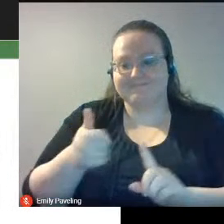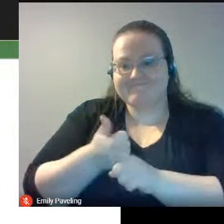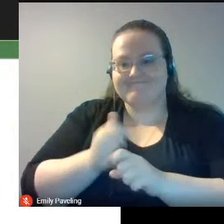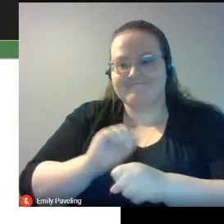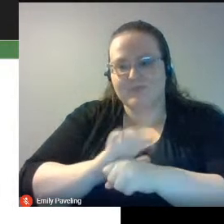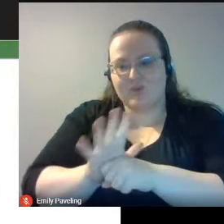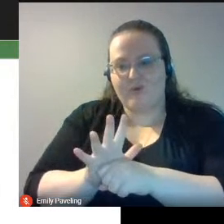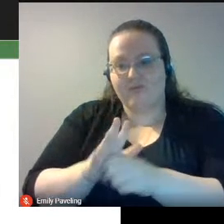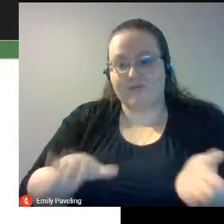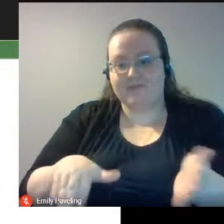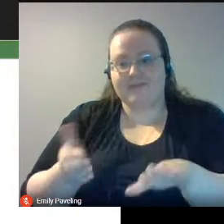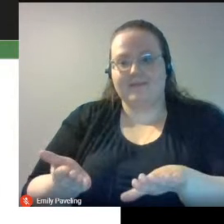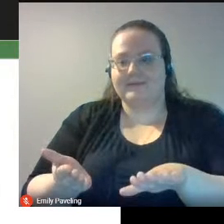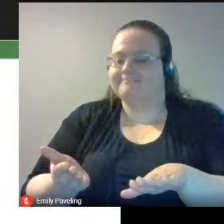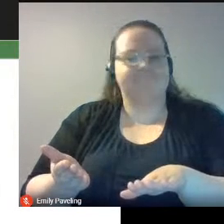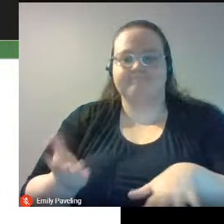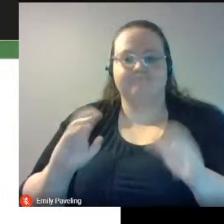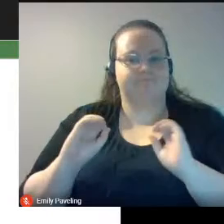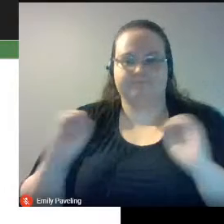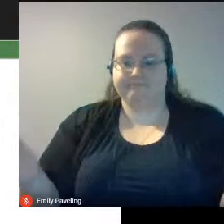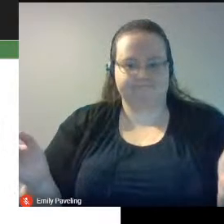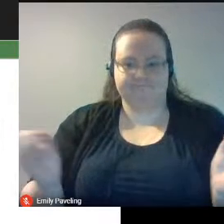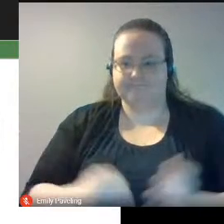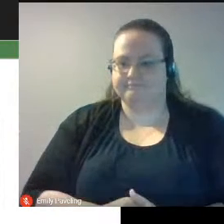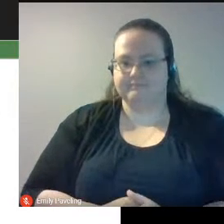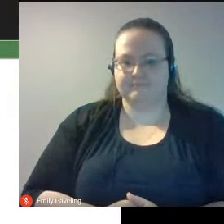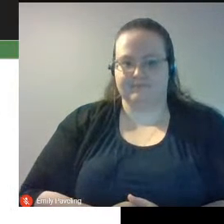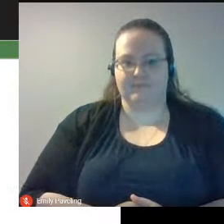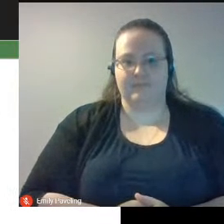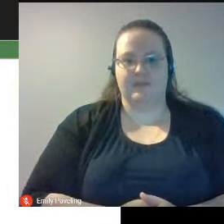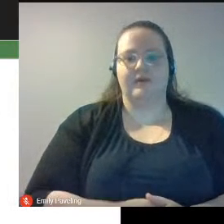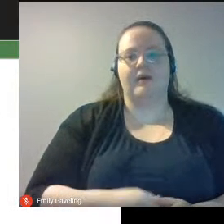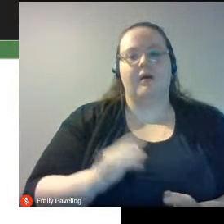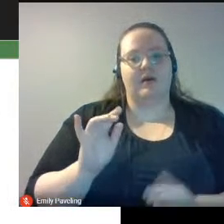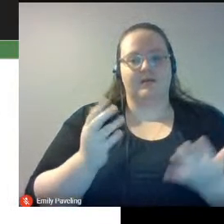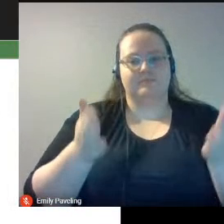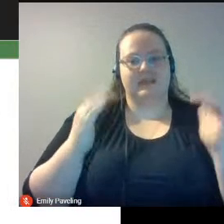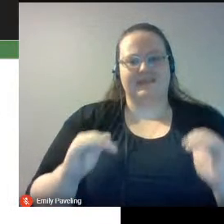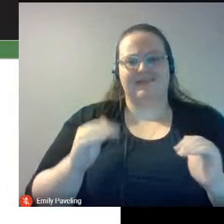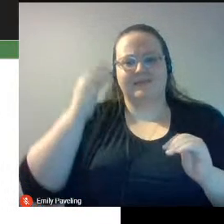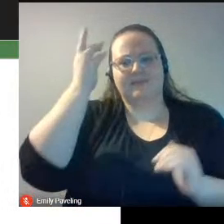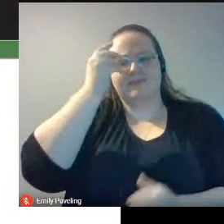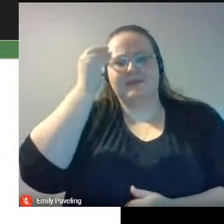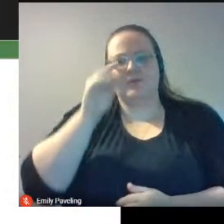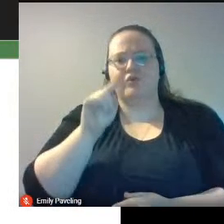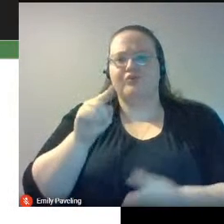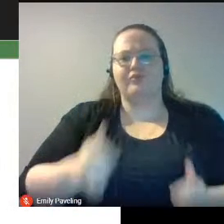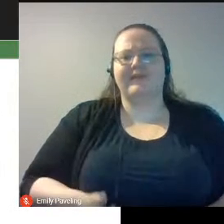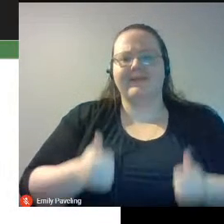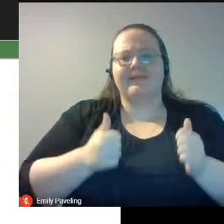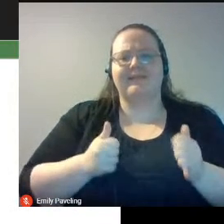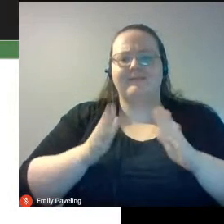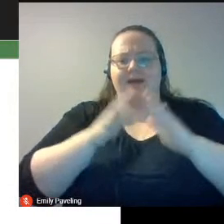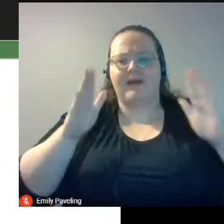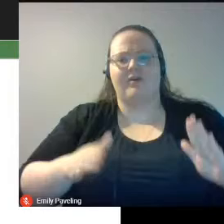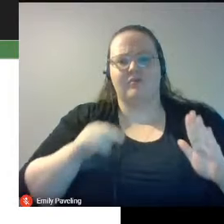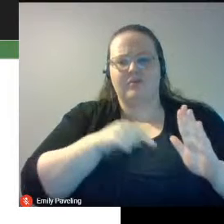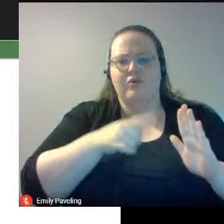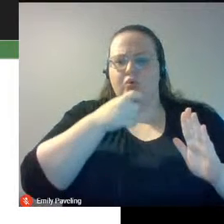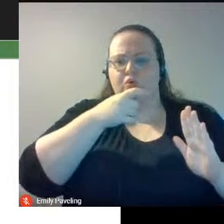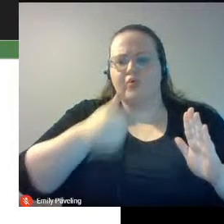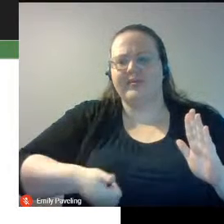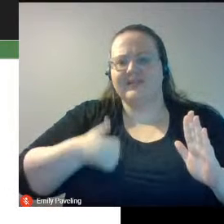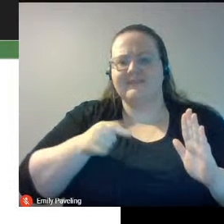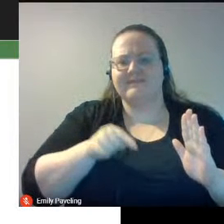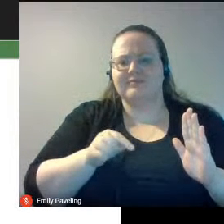Next, let's think about the people with whom you live. Most people with COVID-19 infection will develop mild symptoms and will